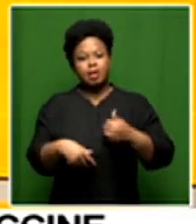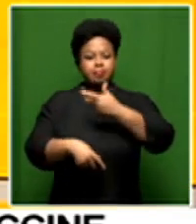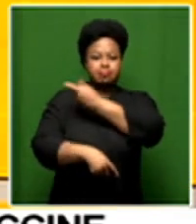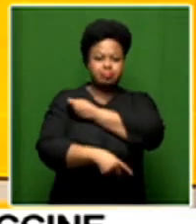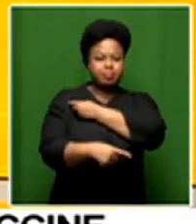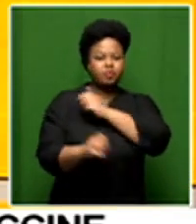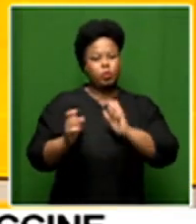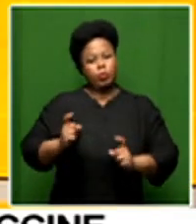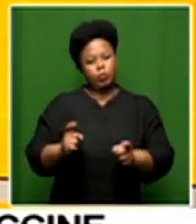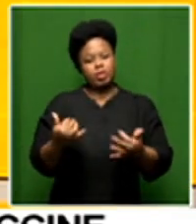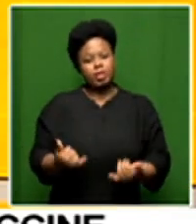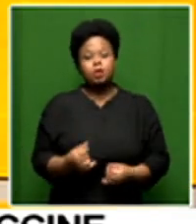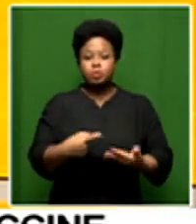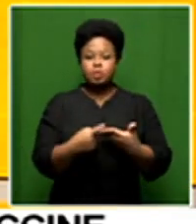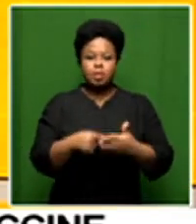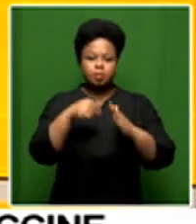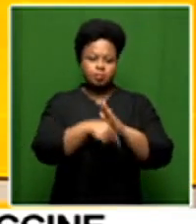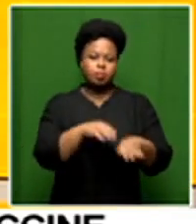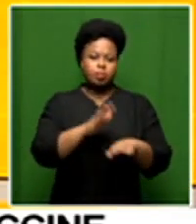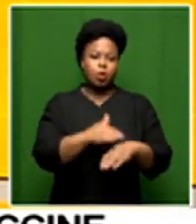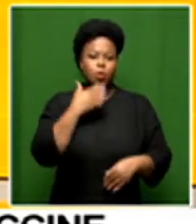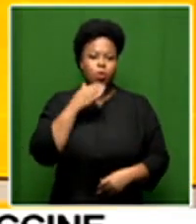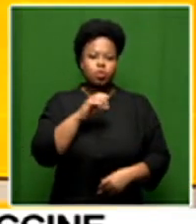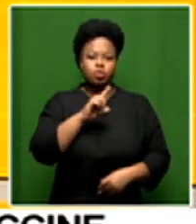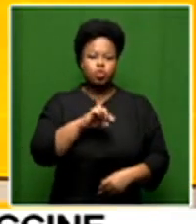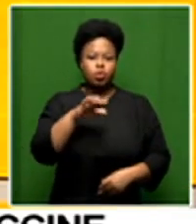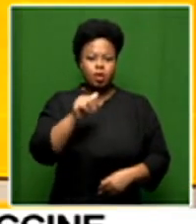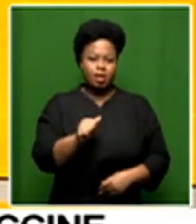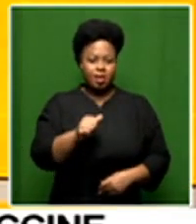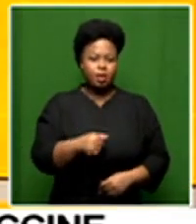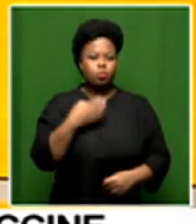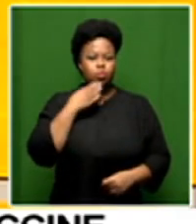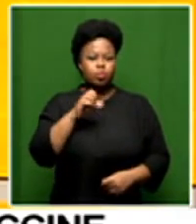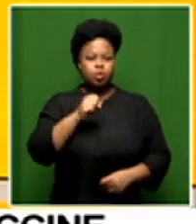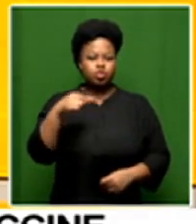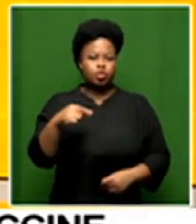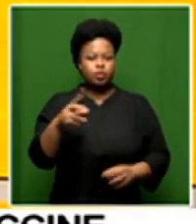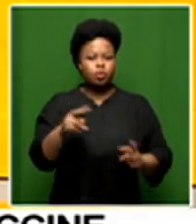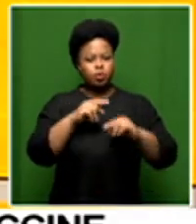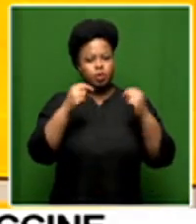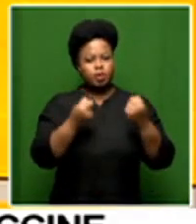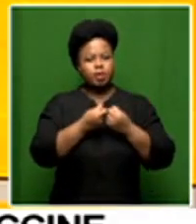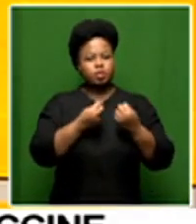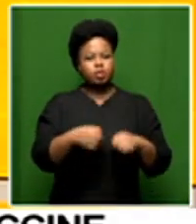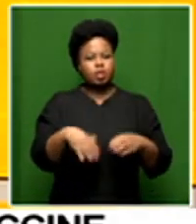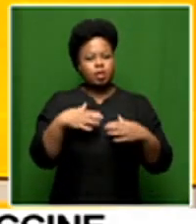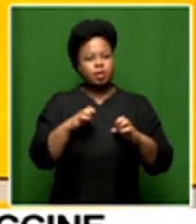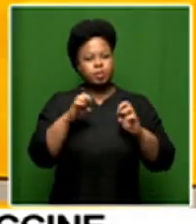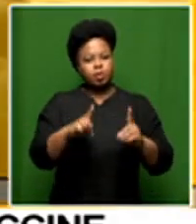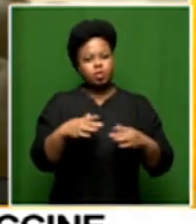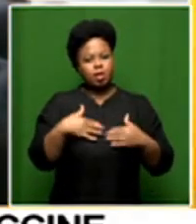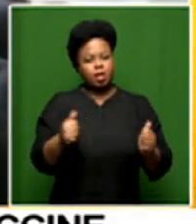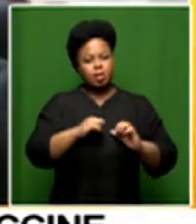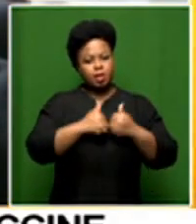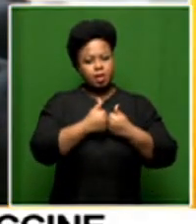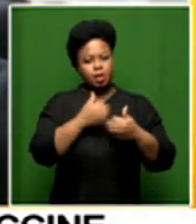of urgency. To discuss these issues further, we're joined by Zola Saphetha, who is the General Secretary of the National Education,